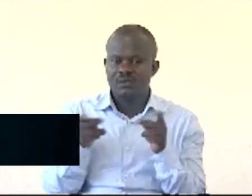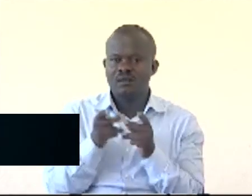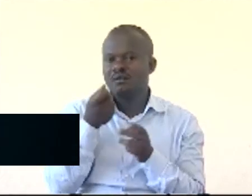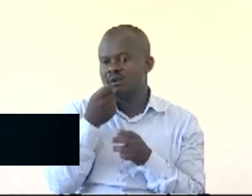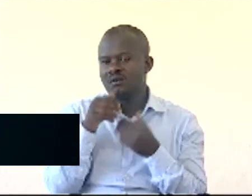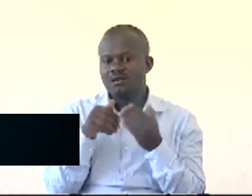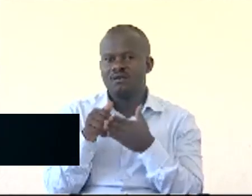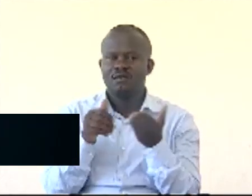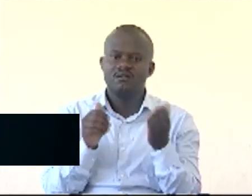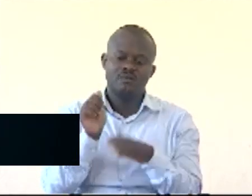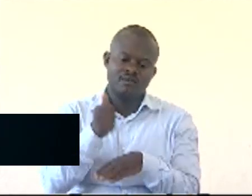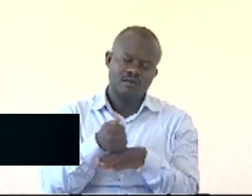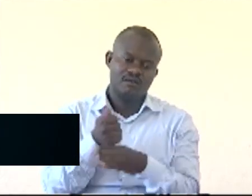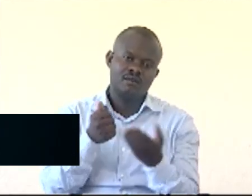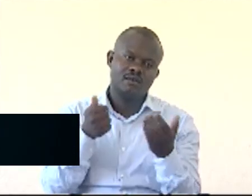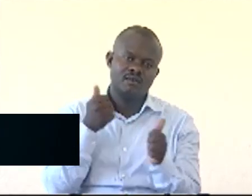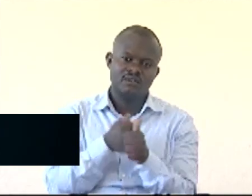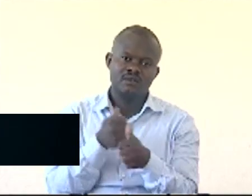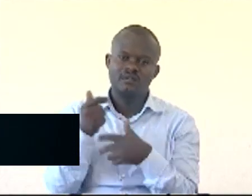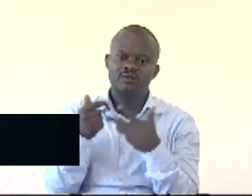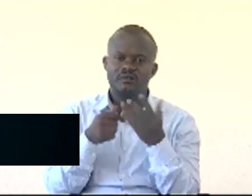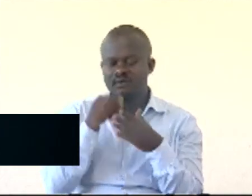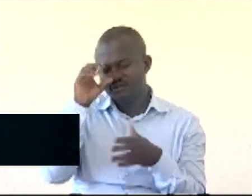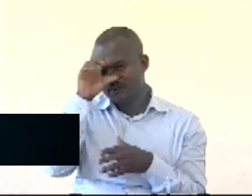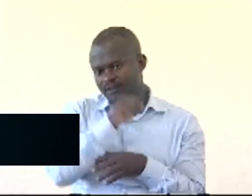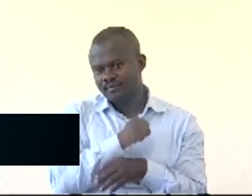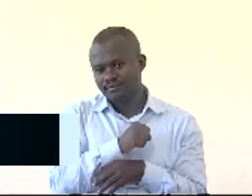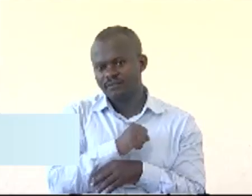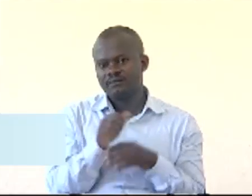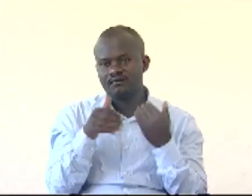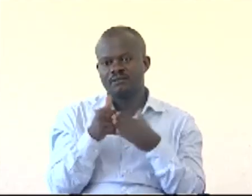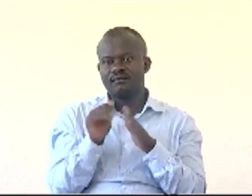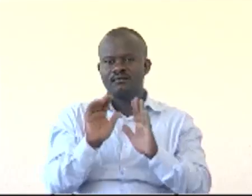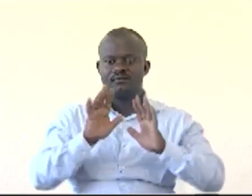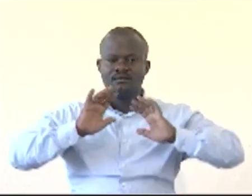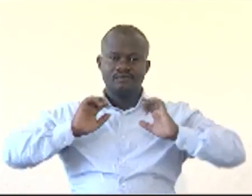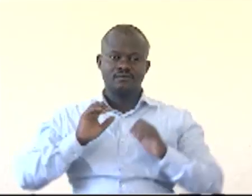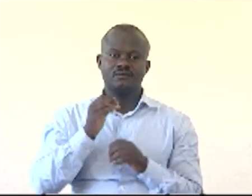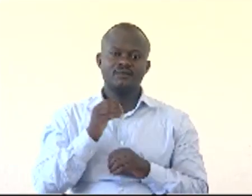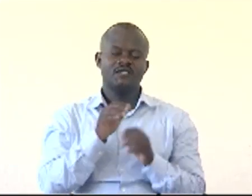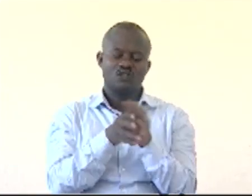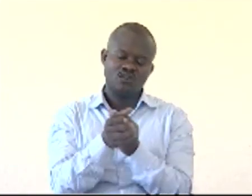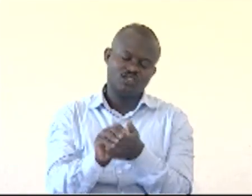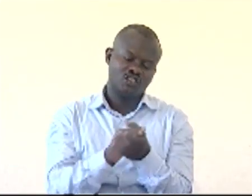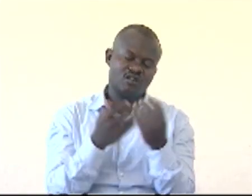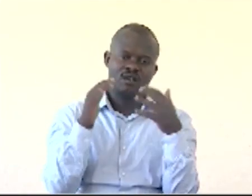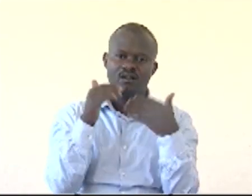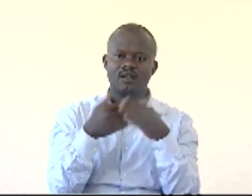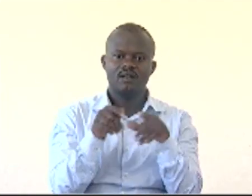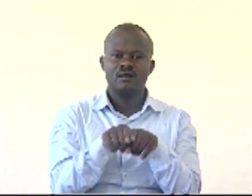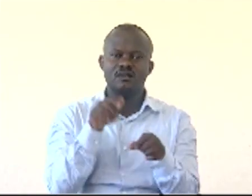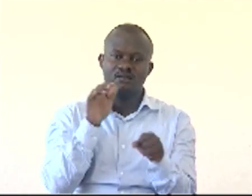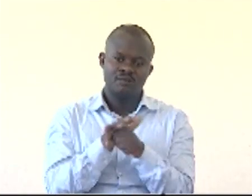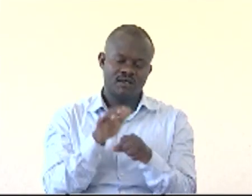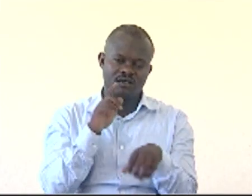of replacing minerals which have been lost. How do we prevent cholera? Wash your hands as many times